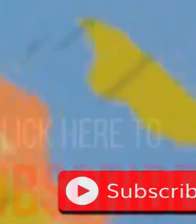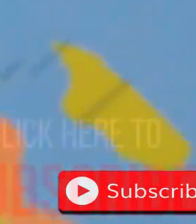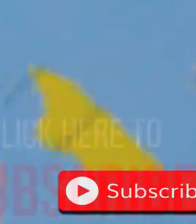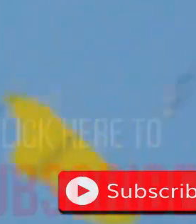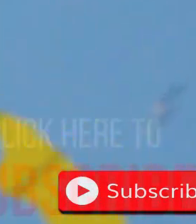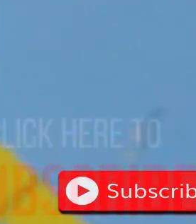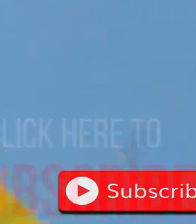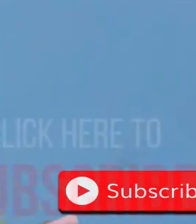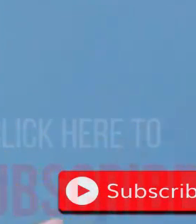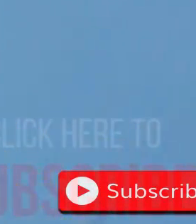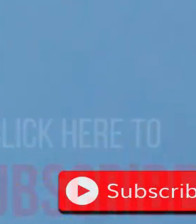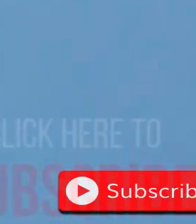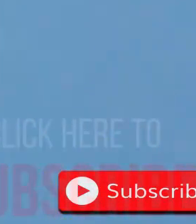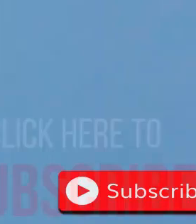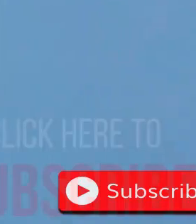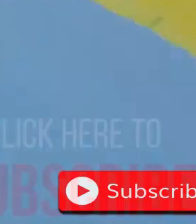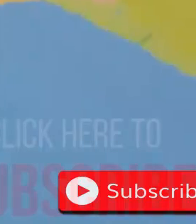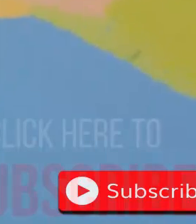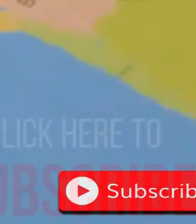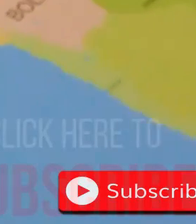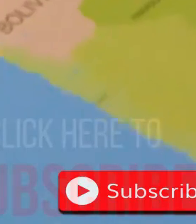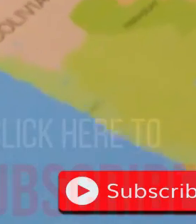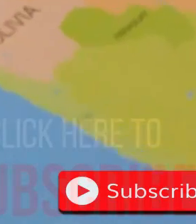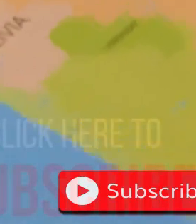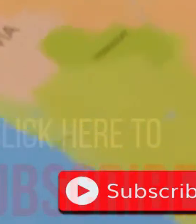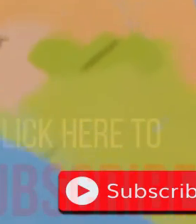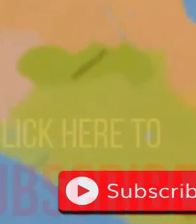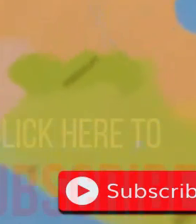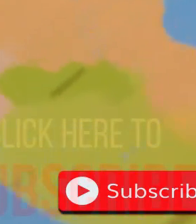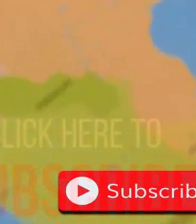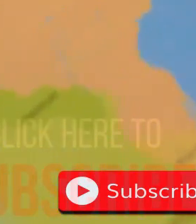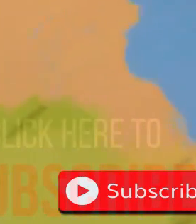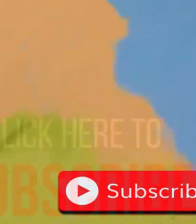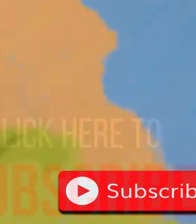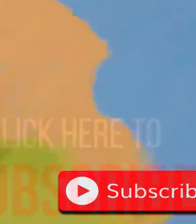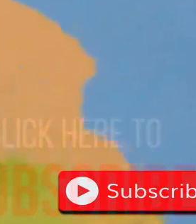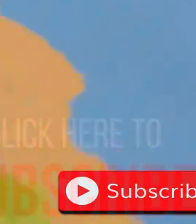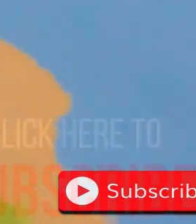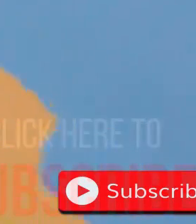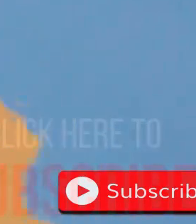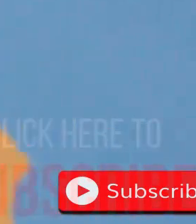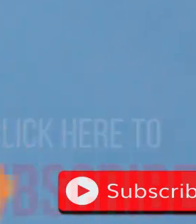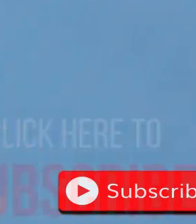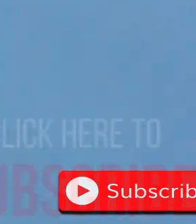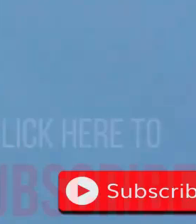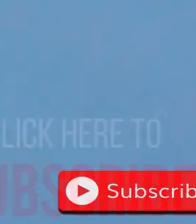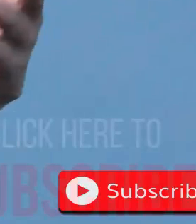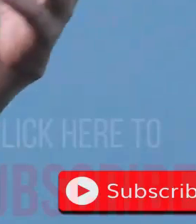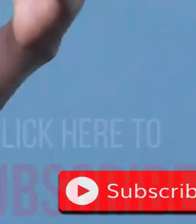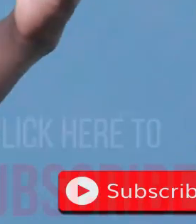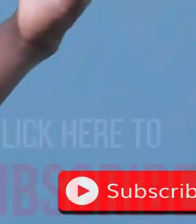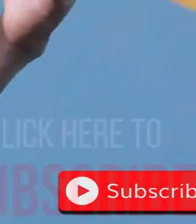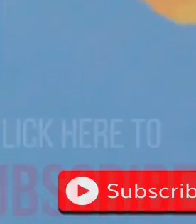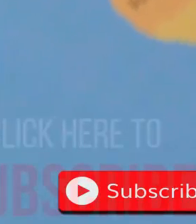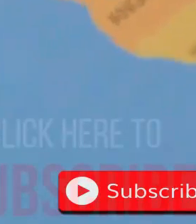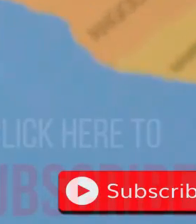online worship platforms. Yes, not only are they going to receive a powerful sermon for them, but including the songs, and they'll sing the songs